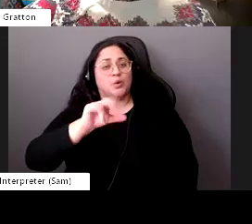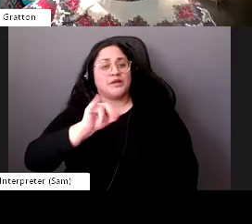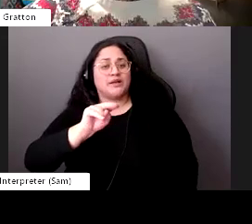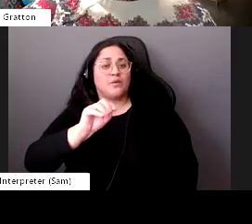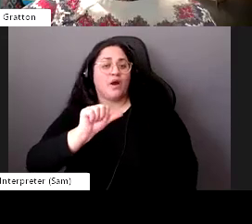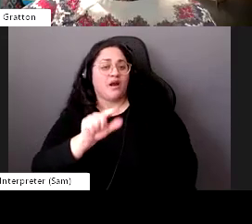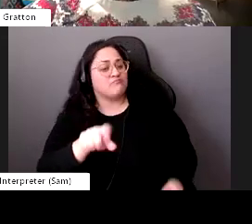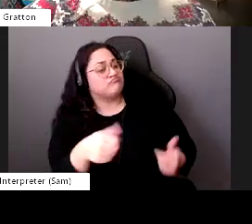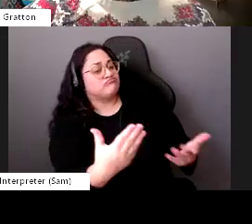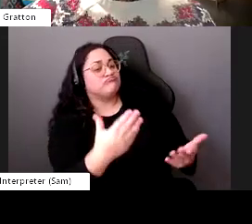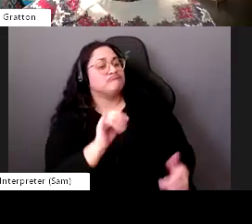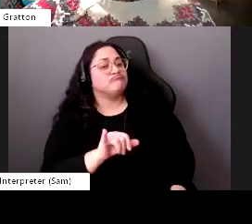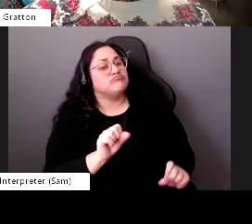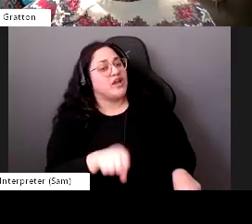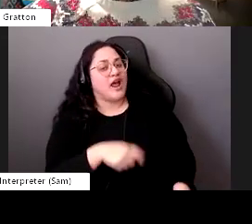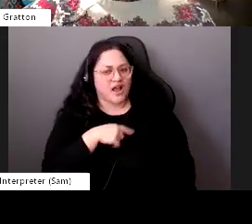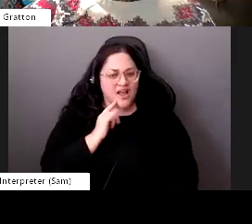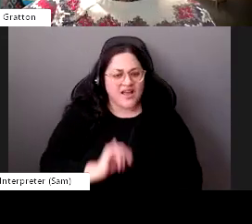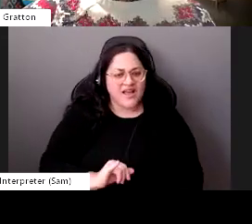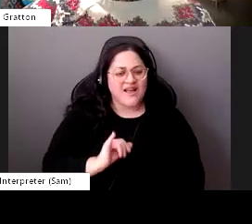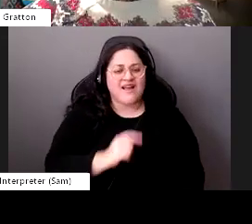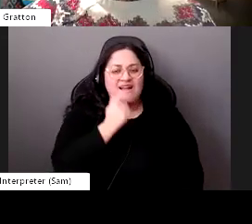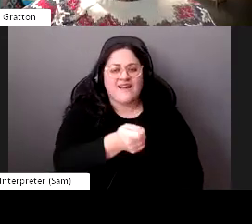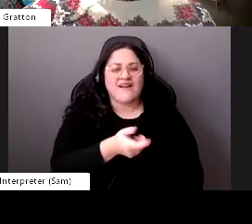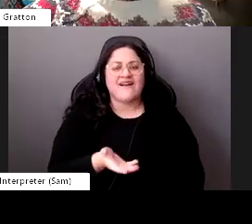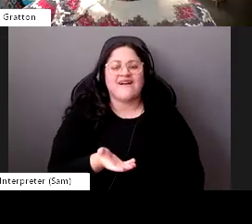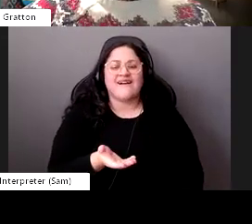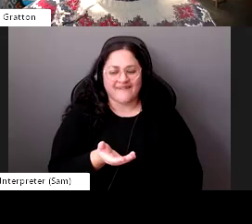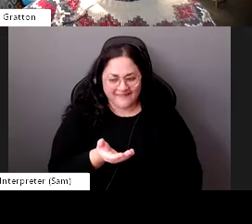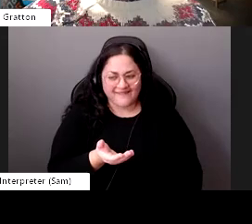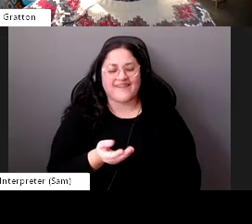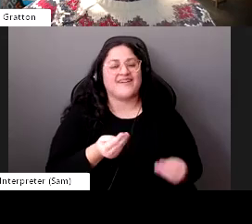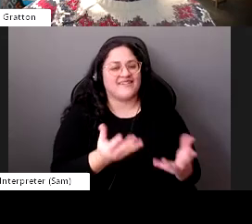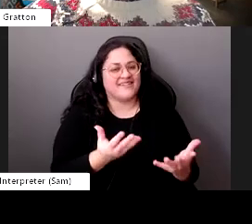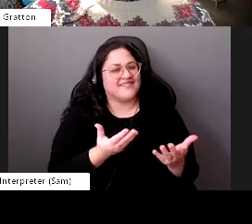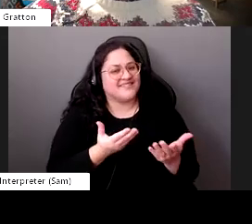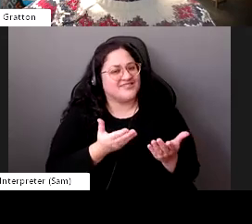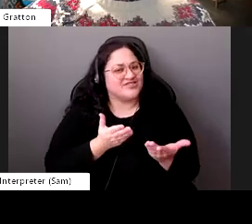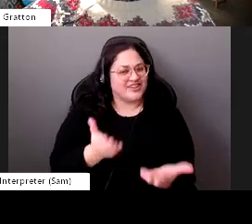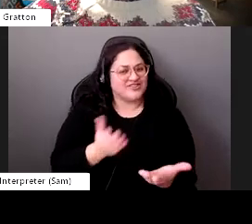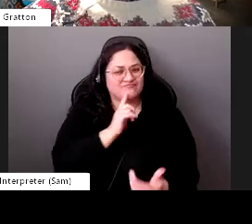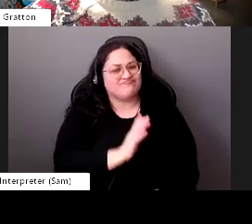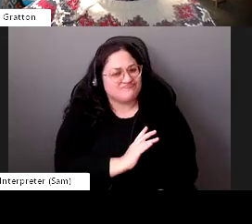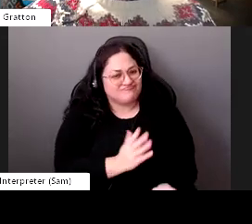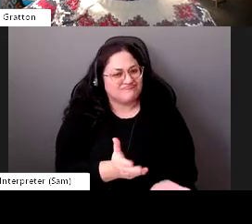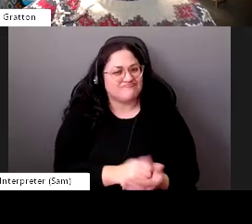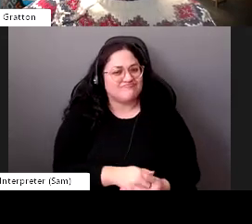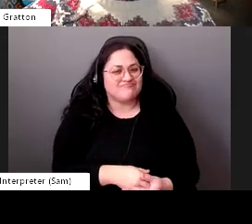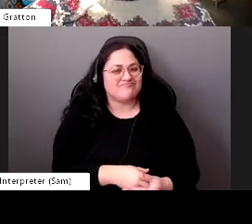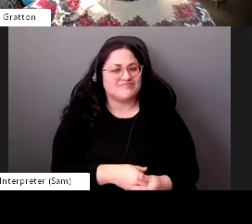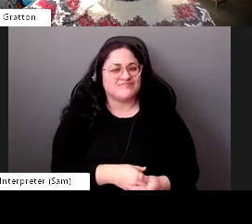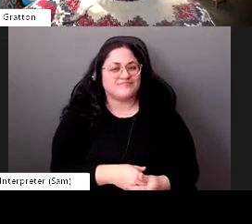specific websites, though, where you can go and look more specifically. It can also let you filter. I just want images. I just want